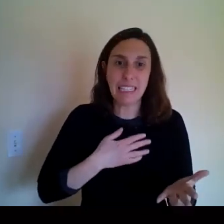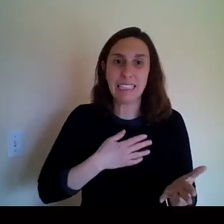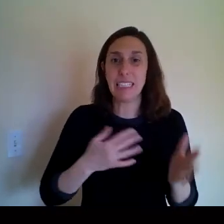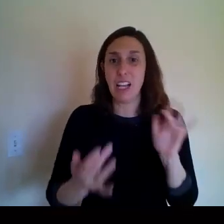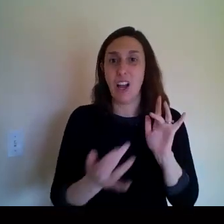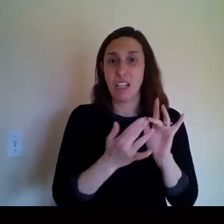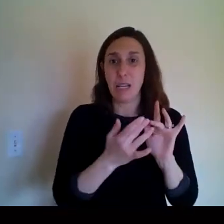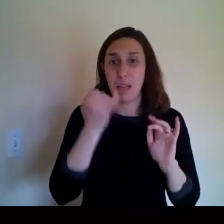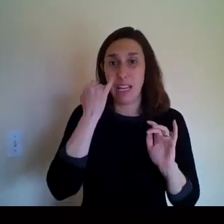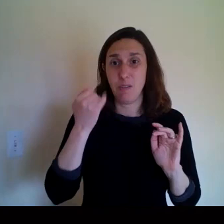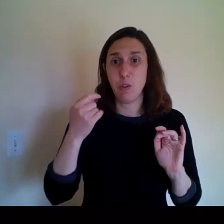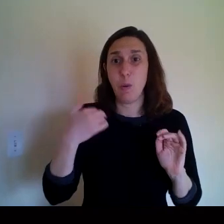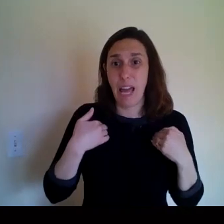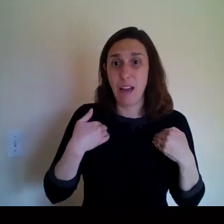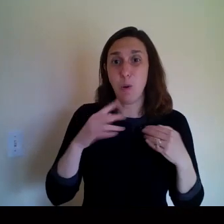you have questions, email me.